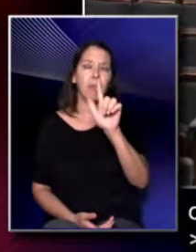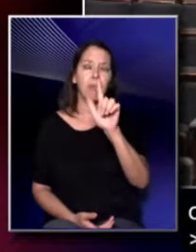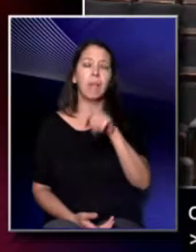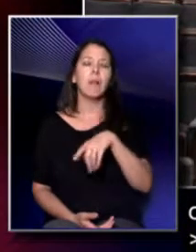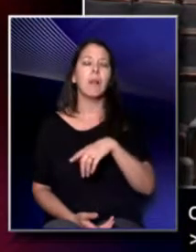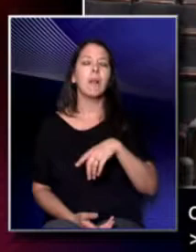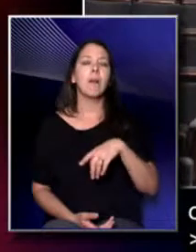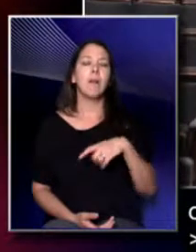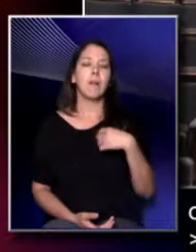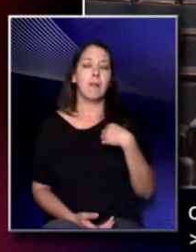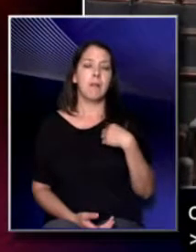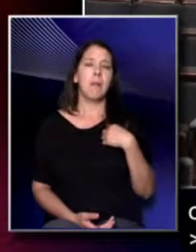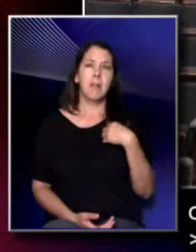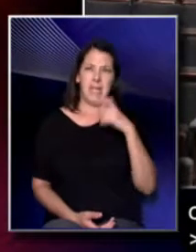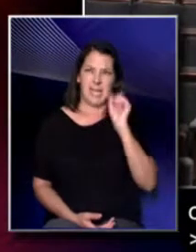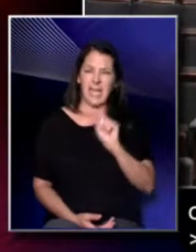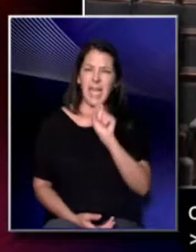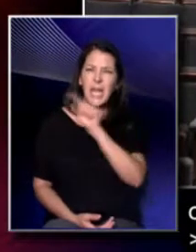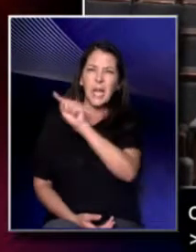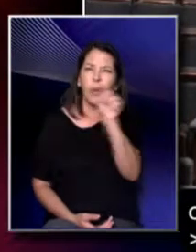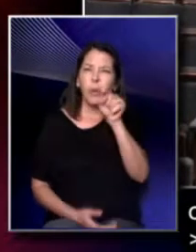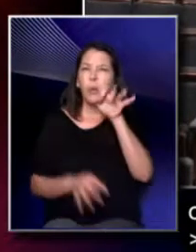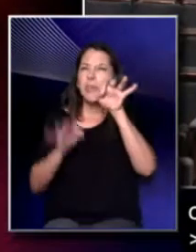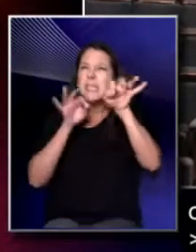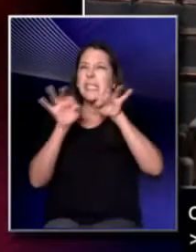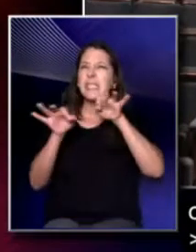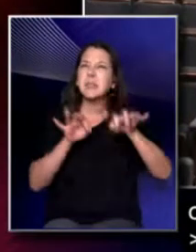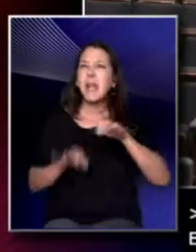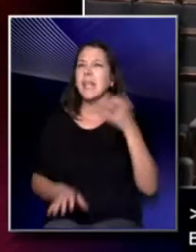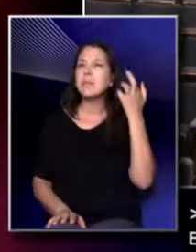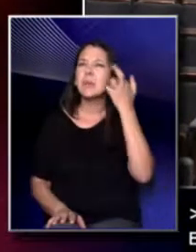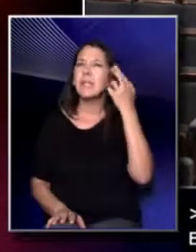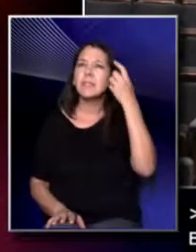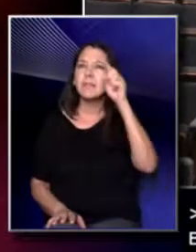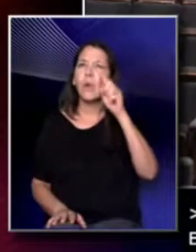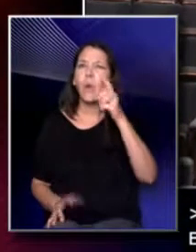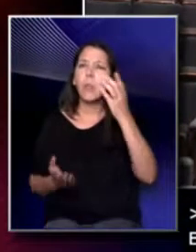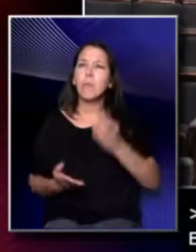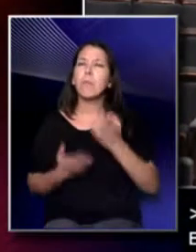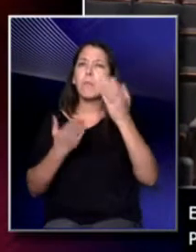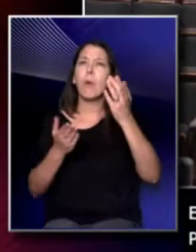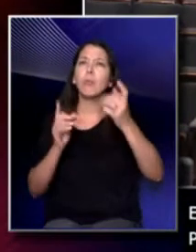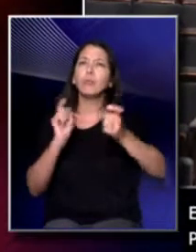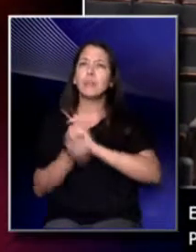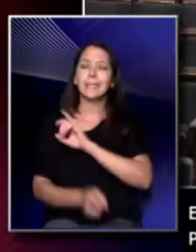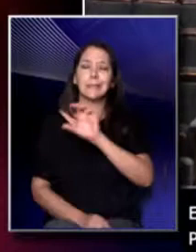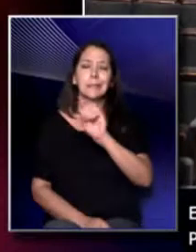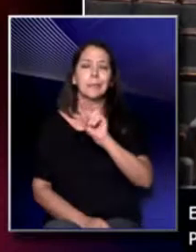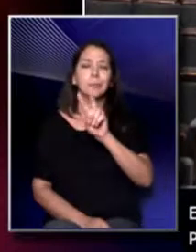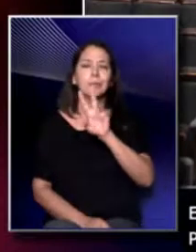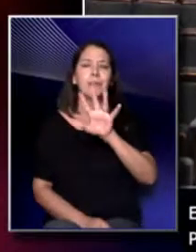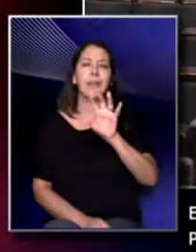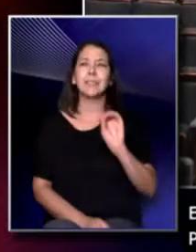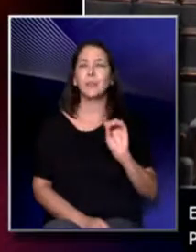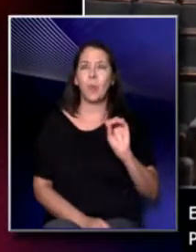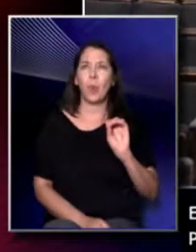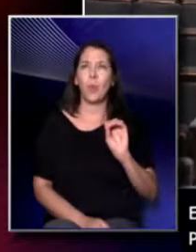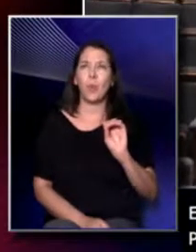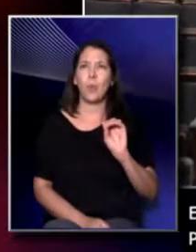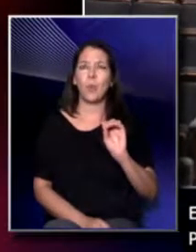Can you explain the base for the proposed change 0250?